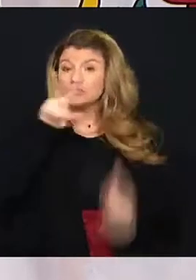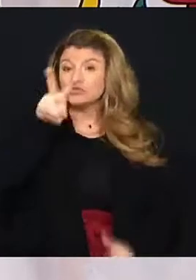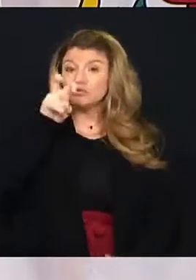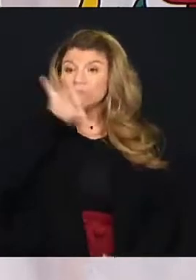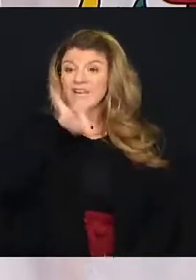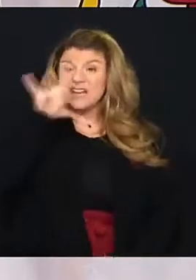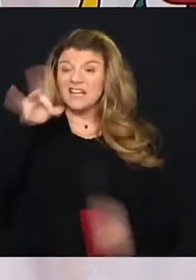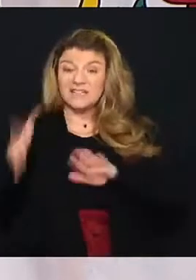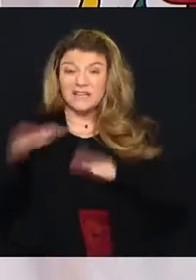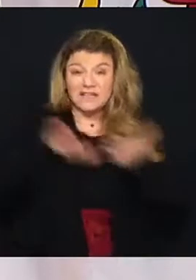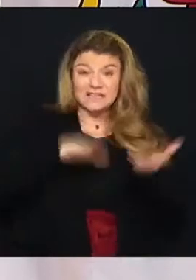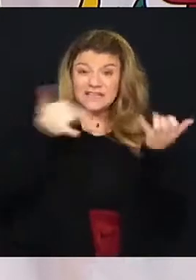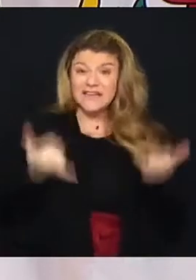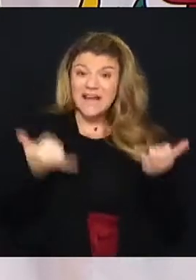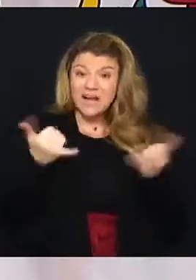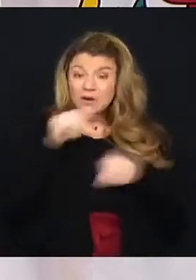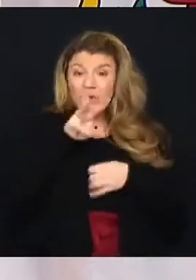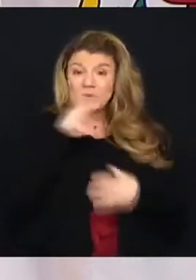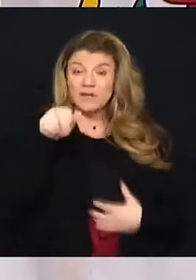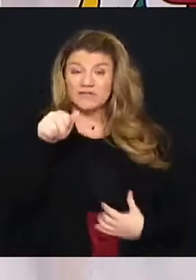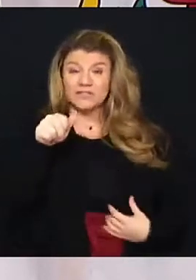5,288 deaths in West Virginia.